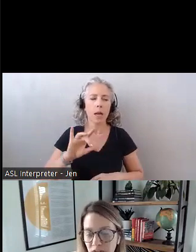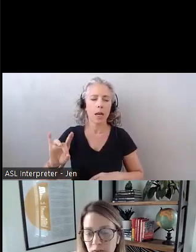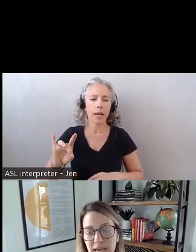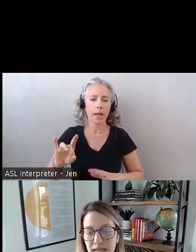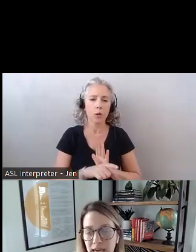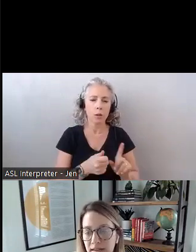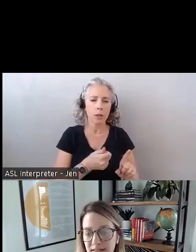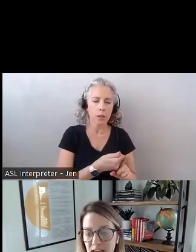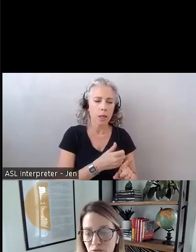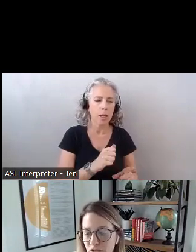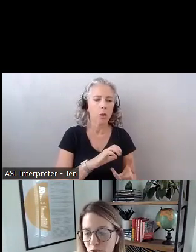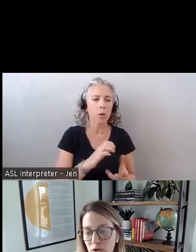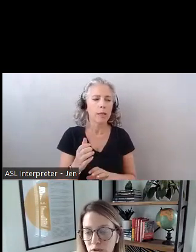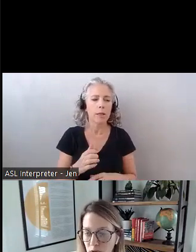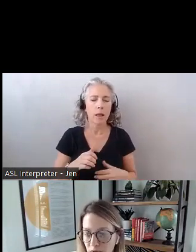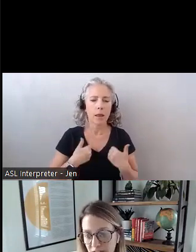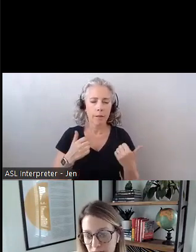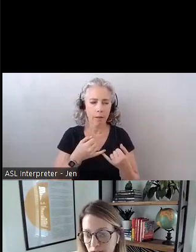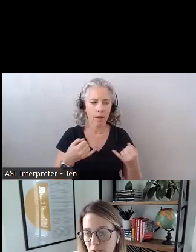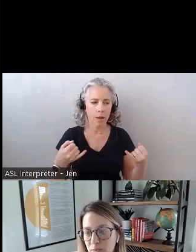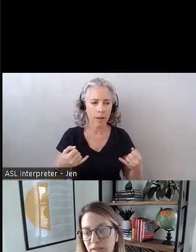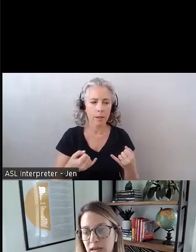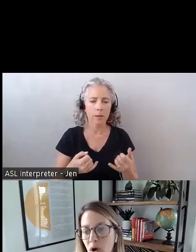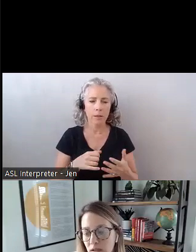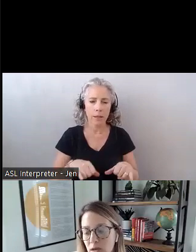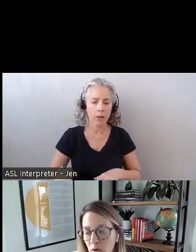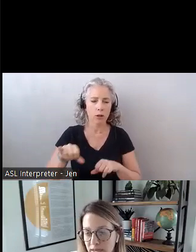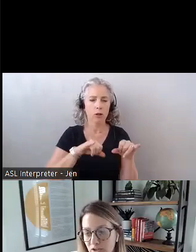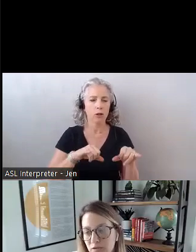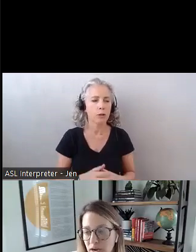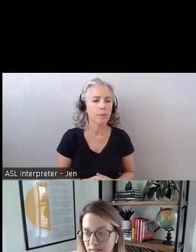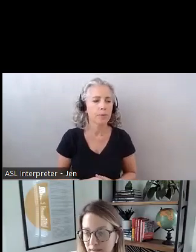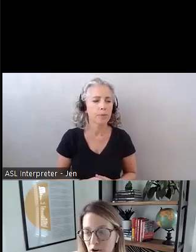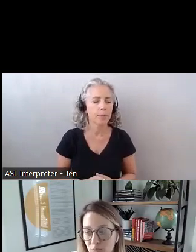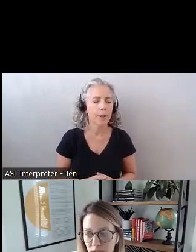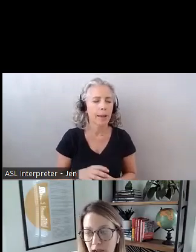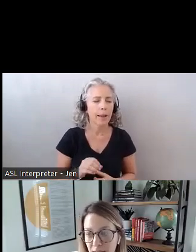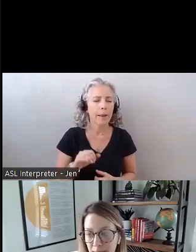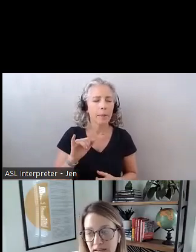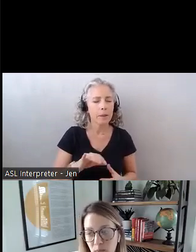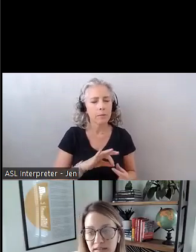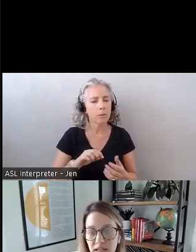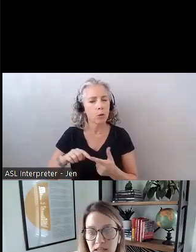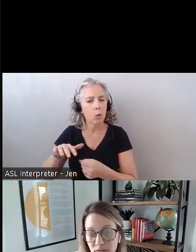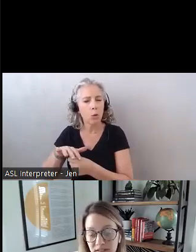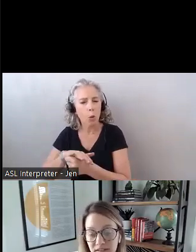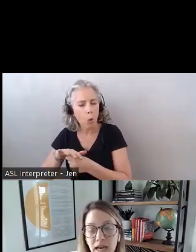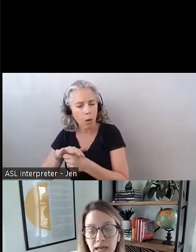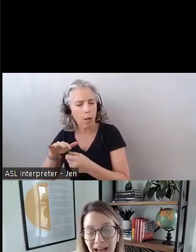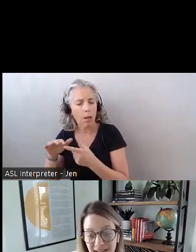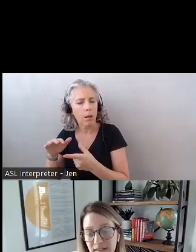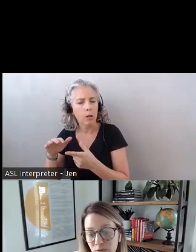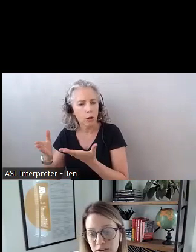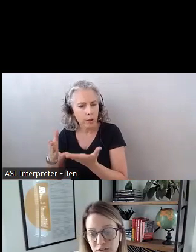they have to participate in any state, regional, or local systems which provide quality coordination of crisis care in real time, as well as any